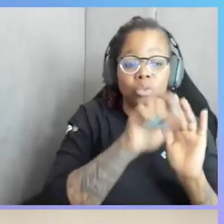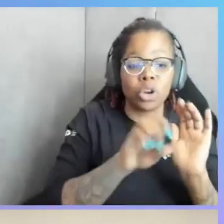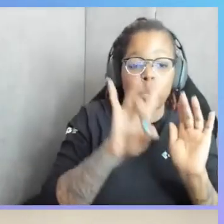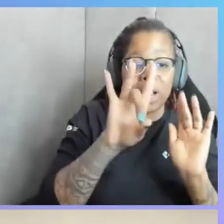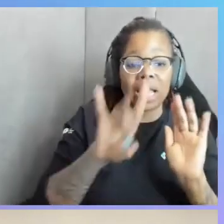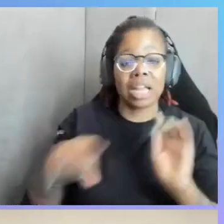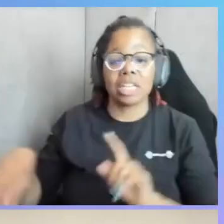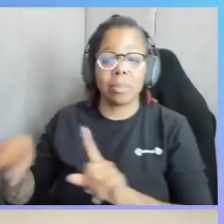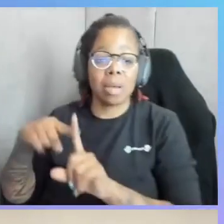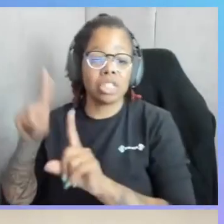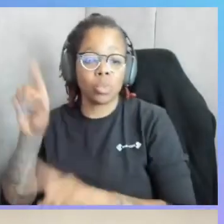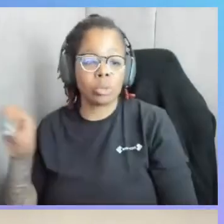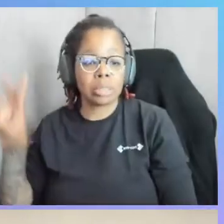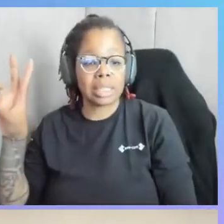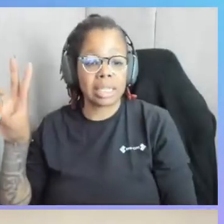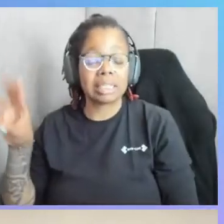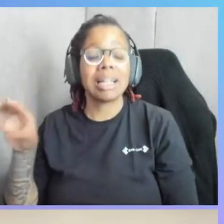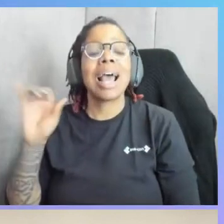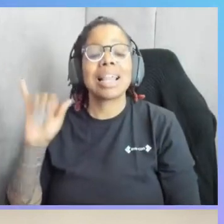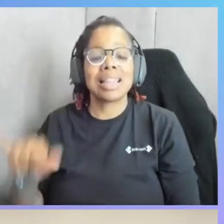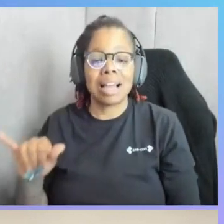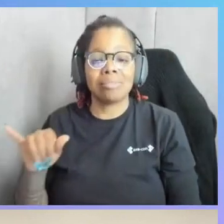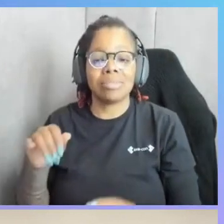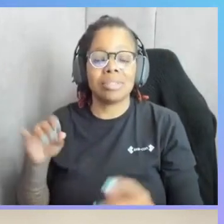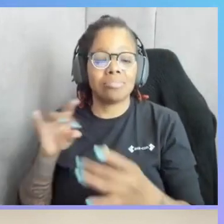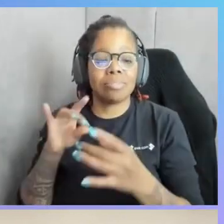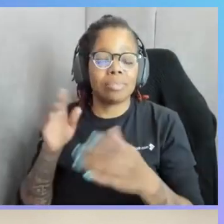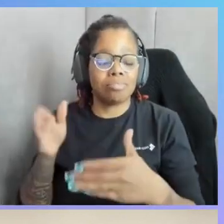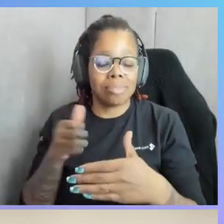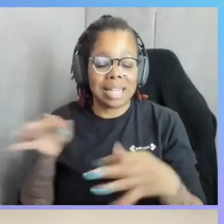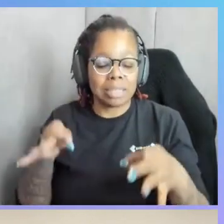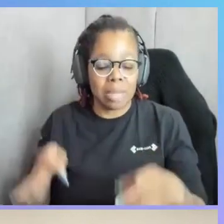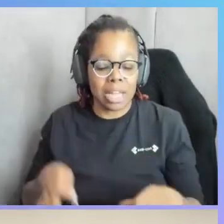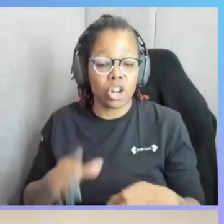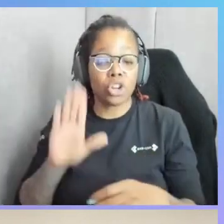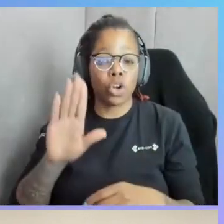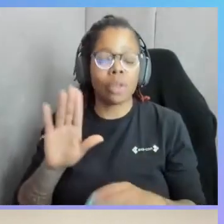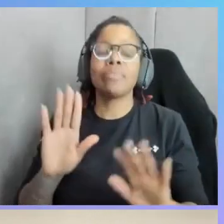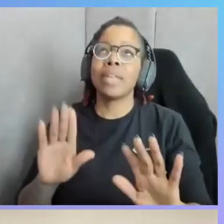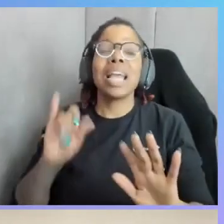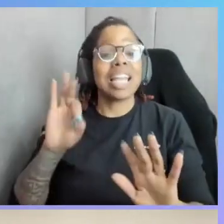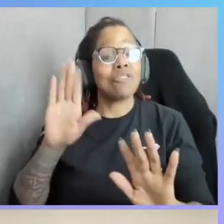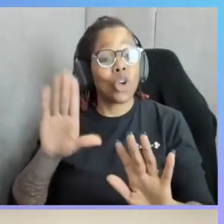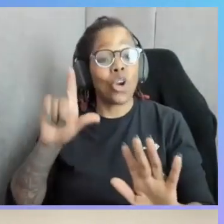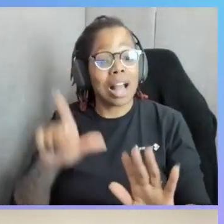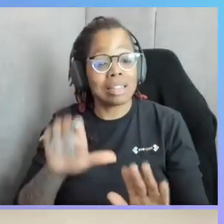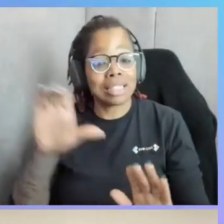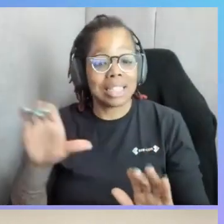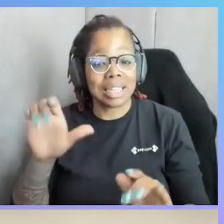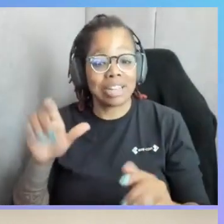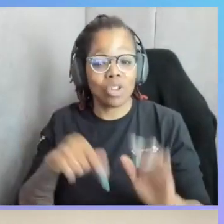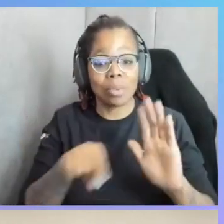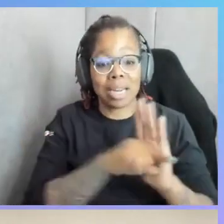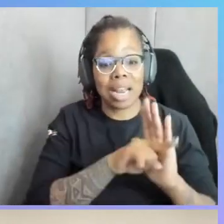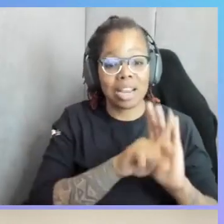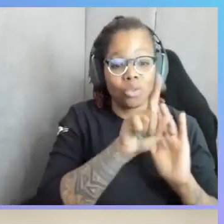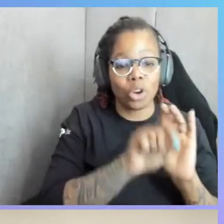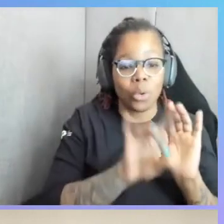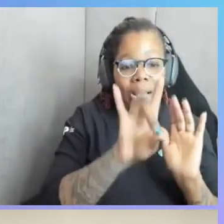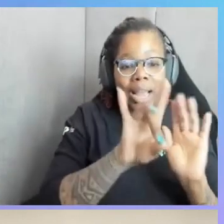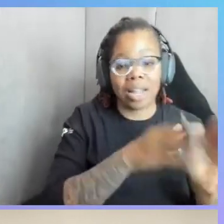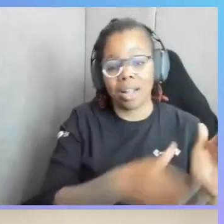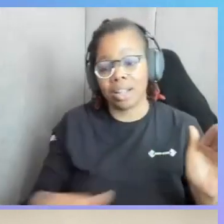+106 refers to the fact that your LC, if your LC is from -108